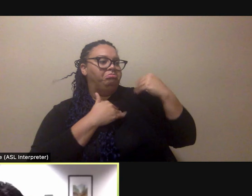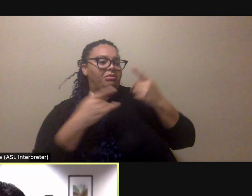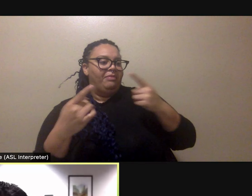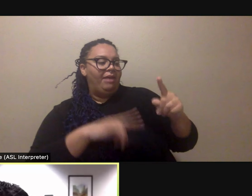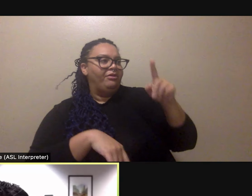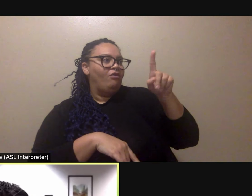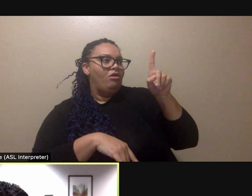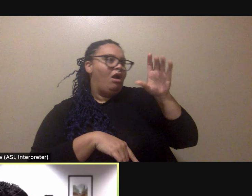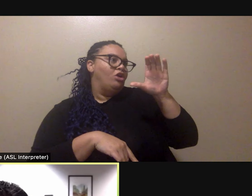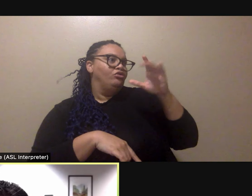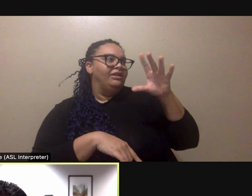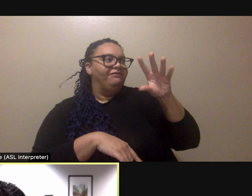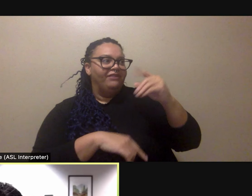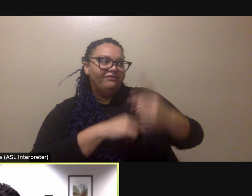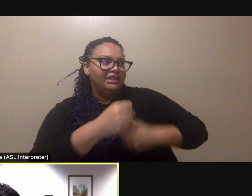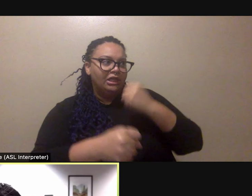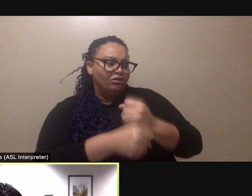years.